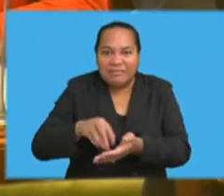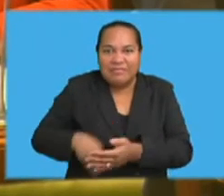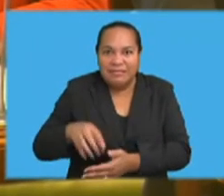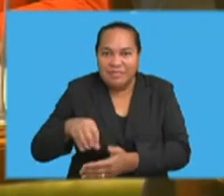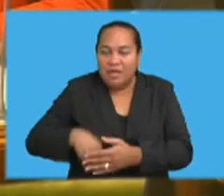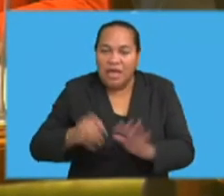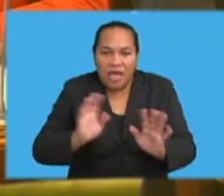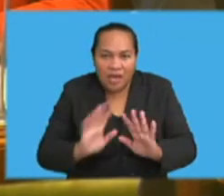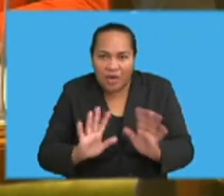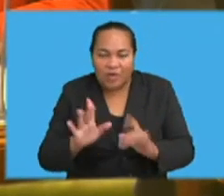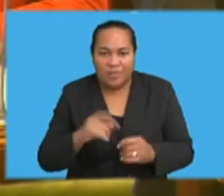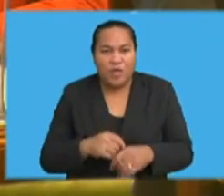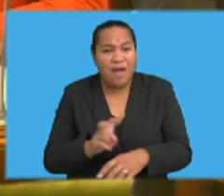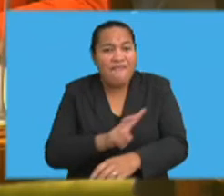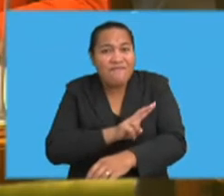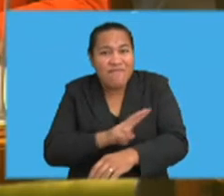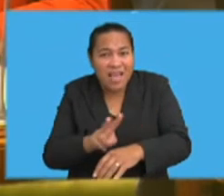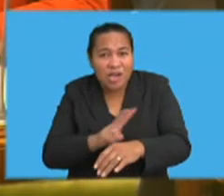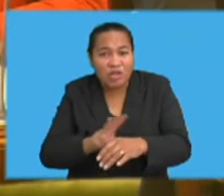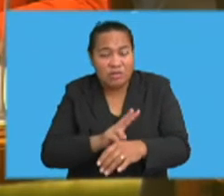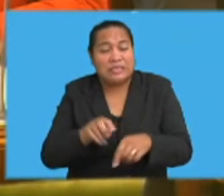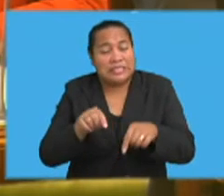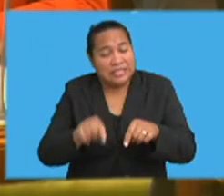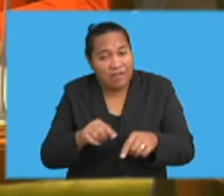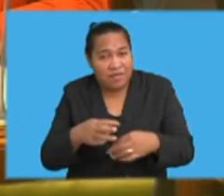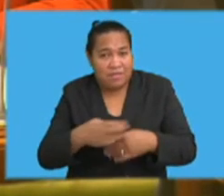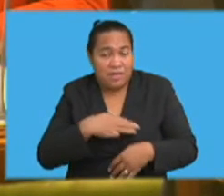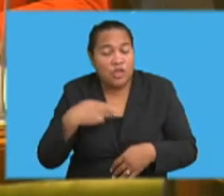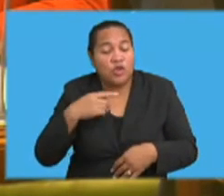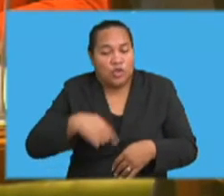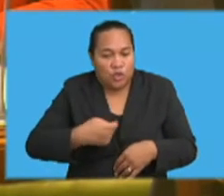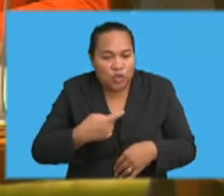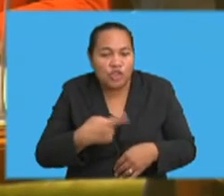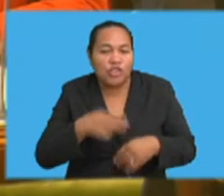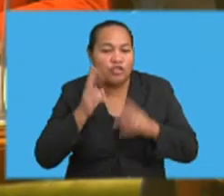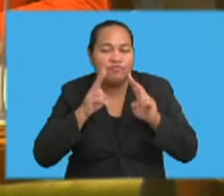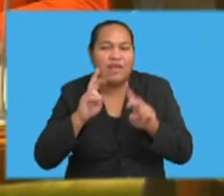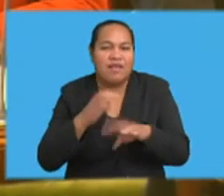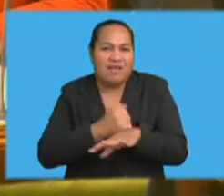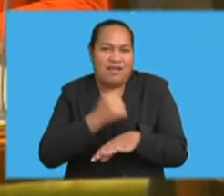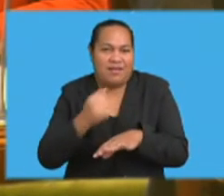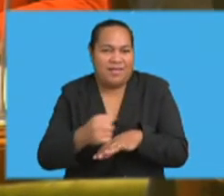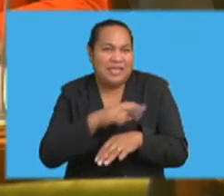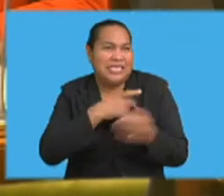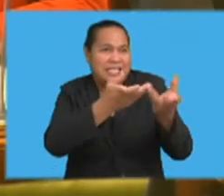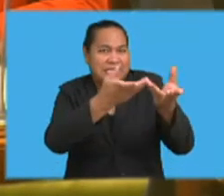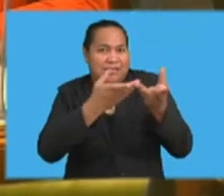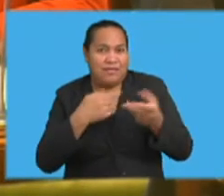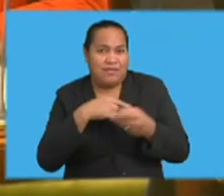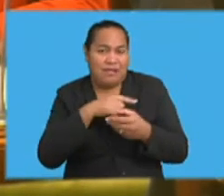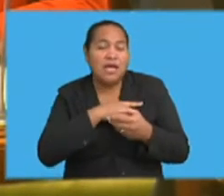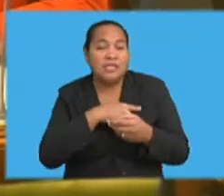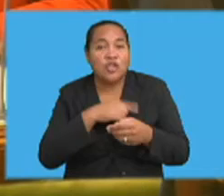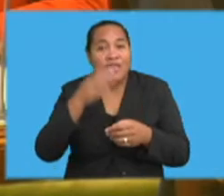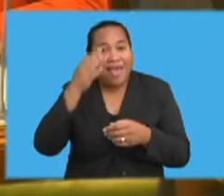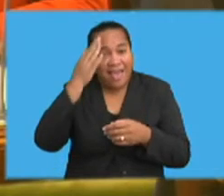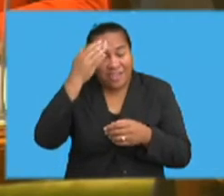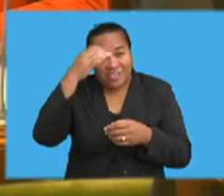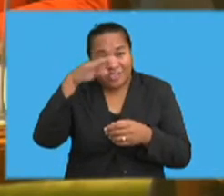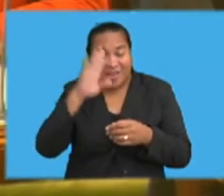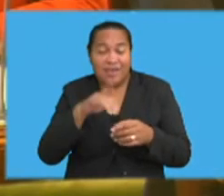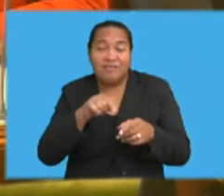Division of the Ministry continues to carry out all valuation needs of the government, headed by the Chief Valuer. The division